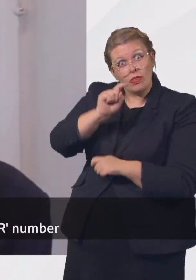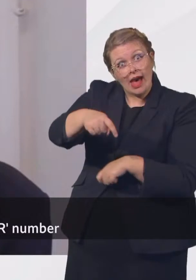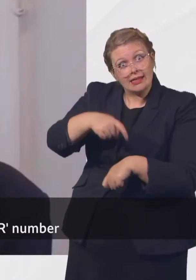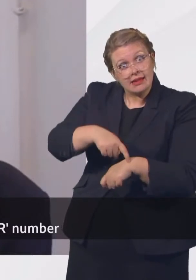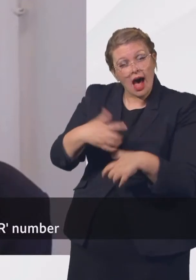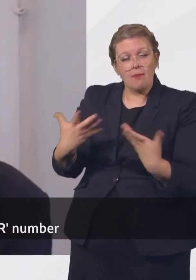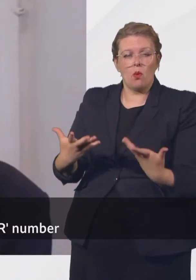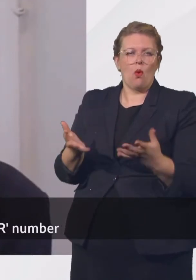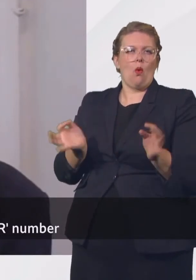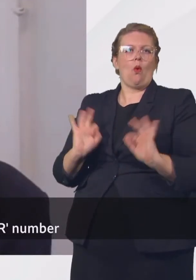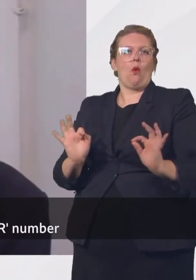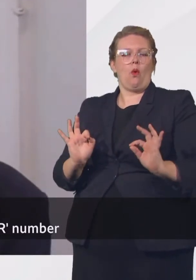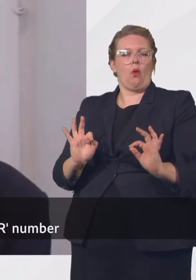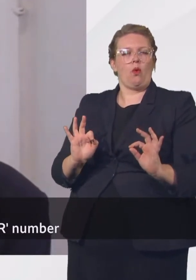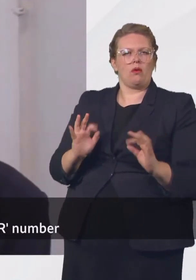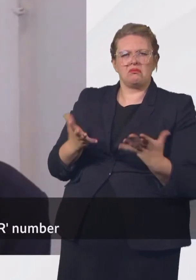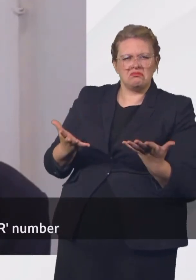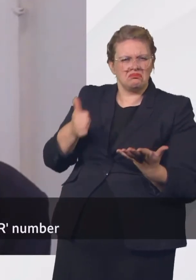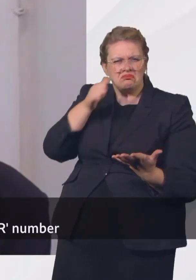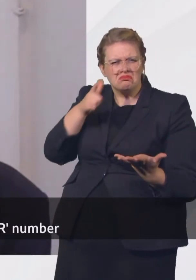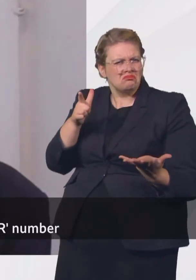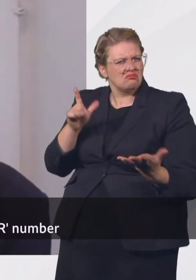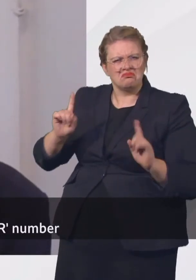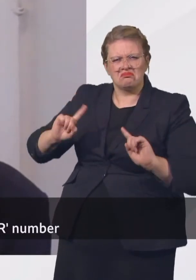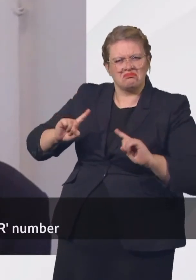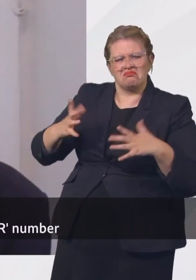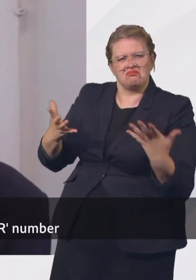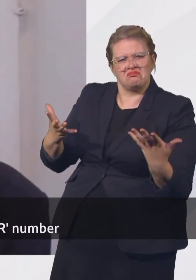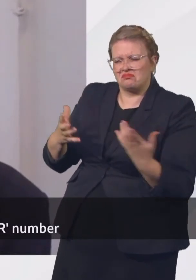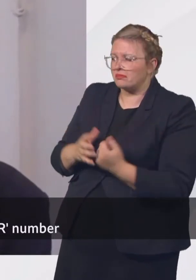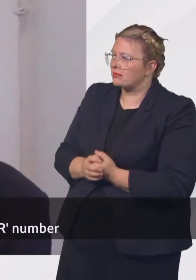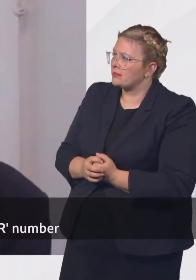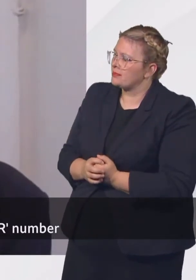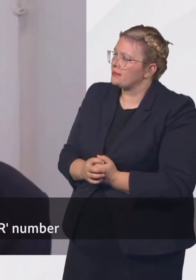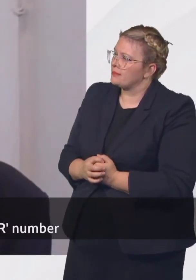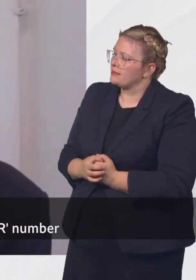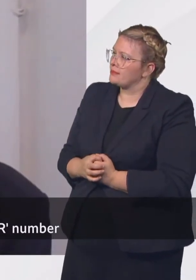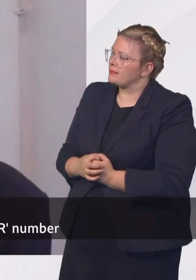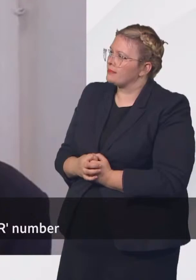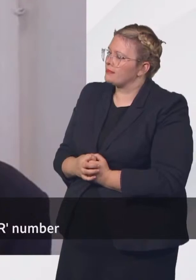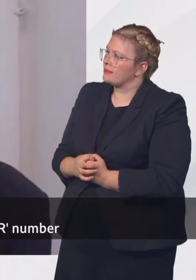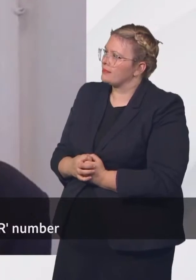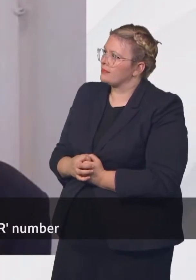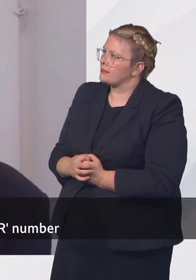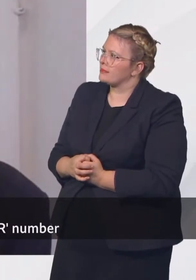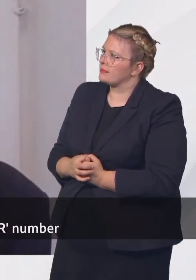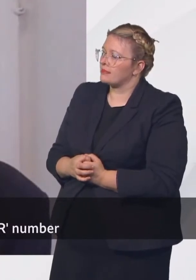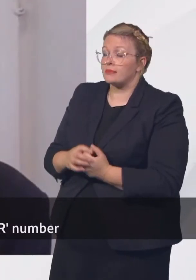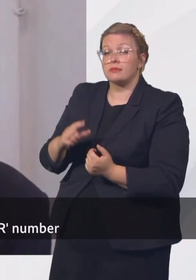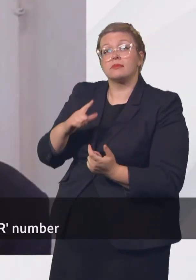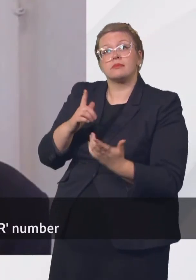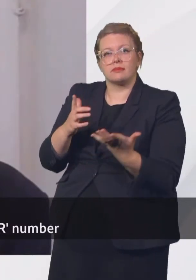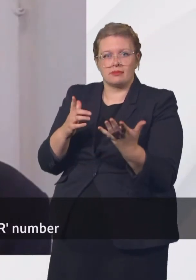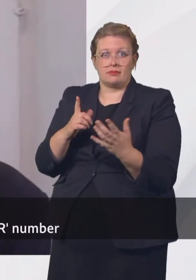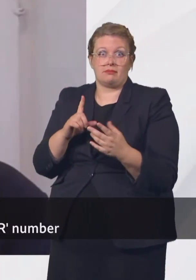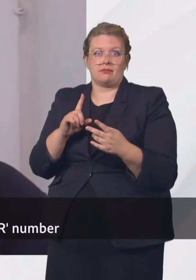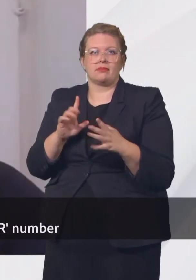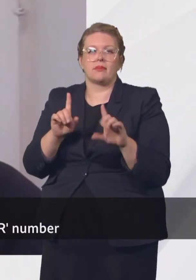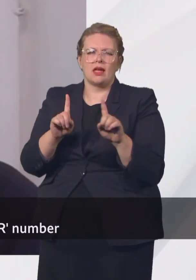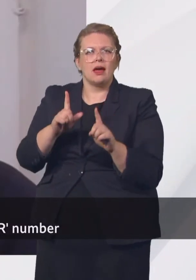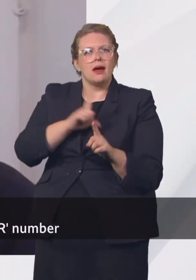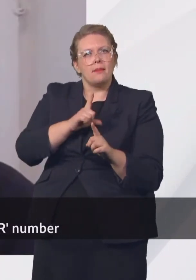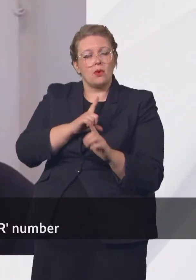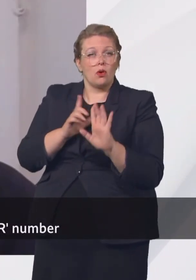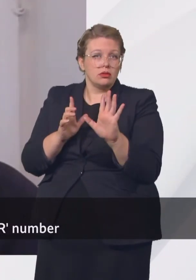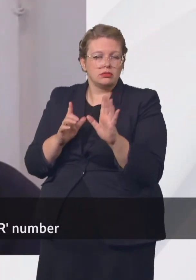can you rule out any legal limits on social interaction beyond this point? And if I can, suspect I might know the answer,